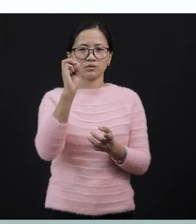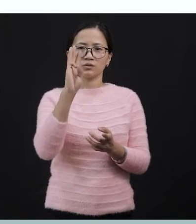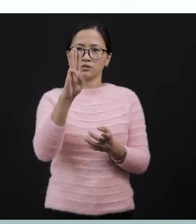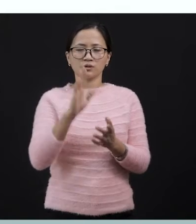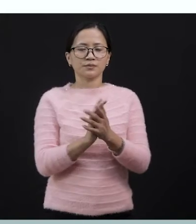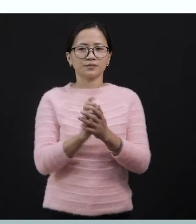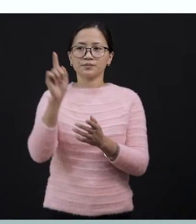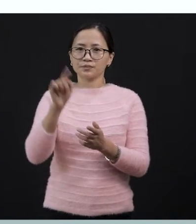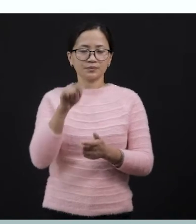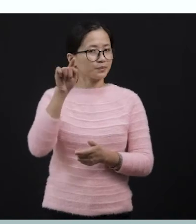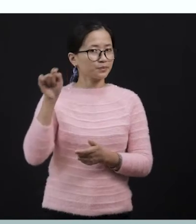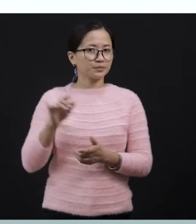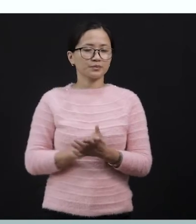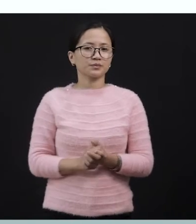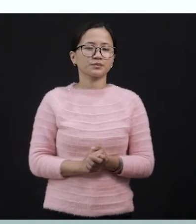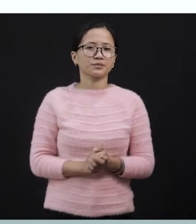0.03%.